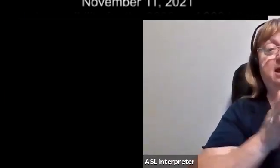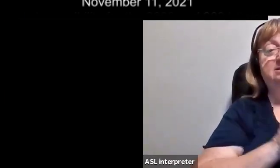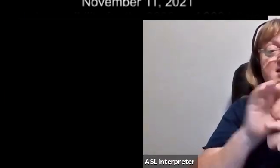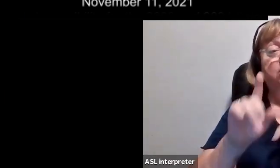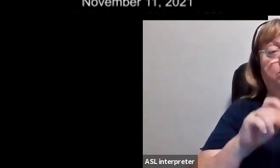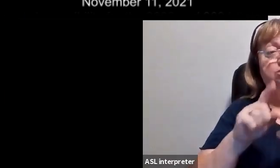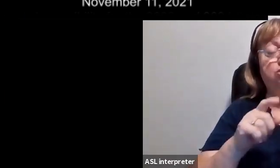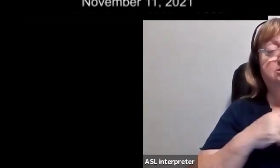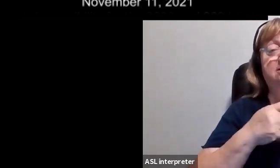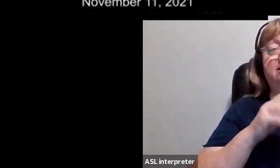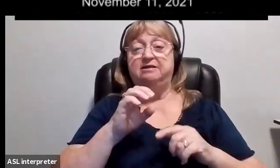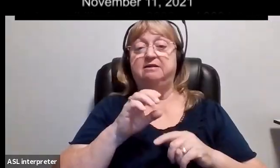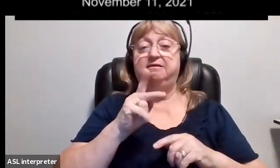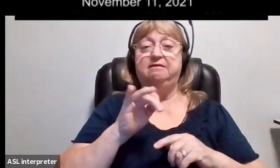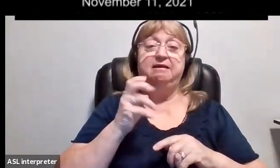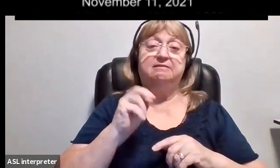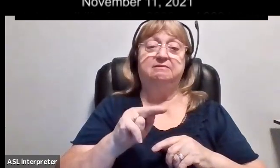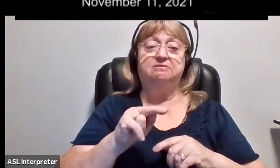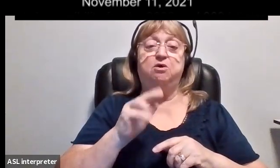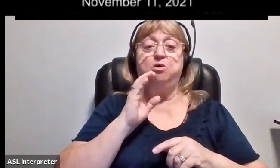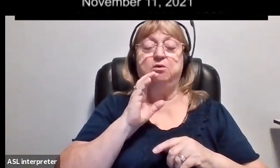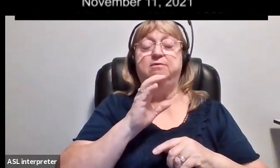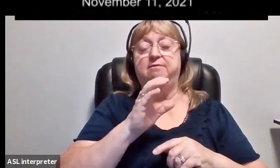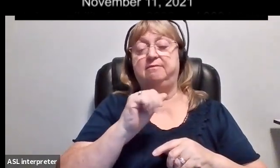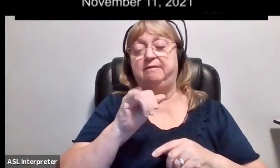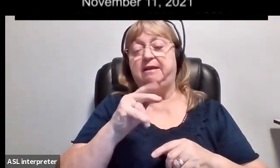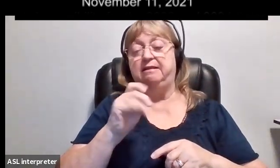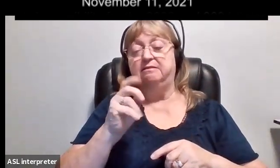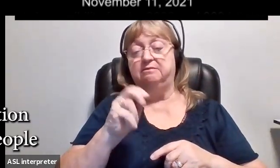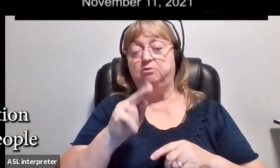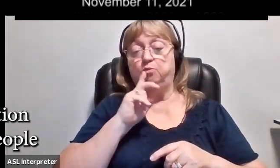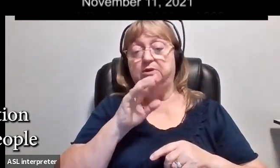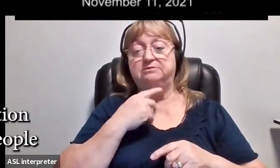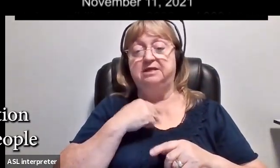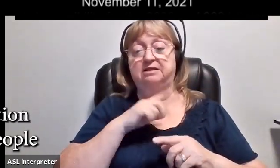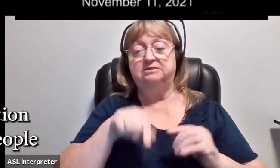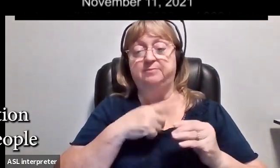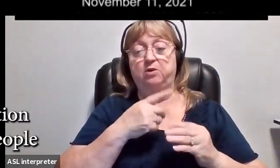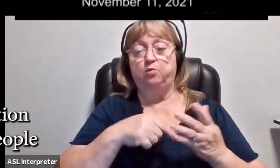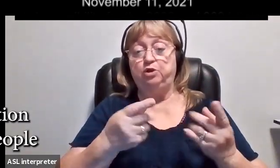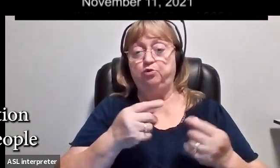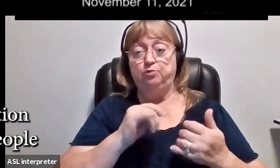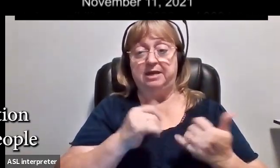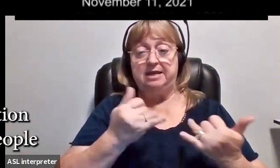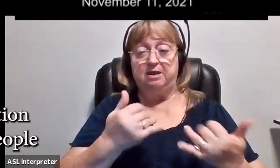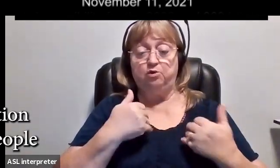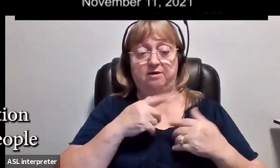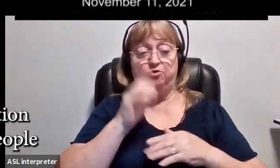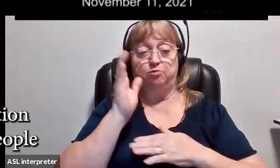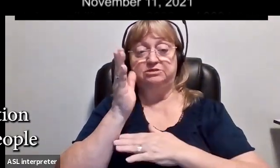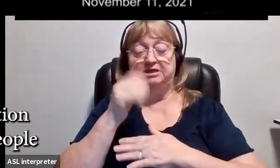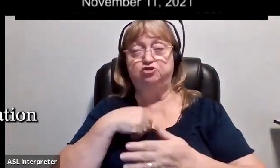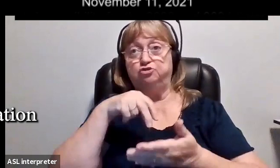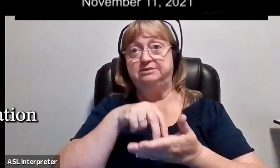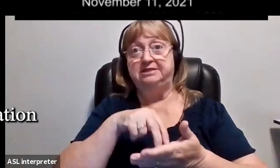and then Caitlin is going to tell us about what do you do when now you've got your presentation and you're standing up in